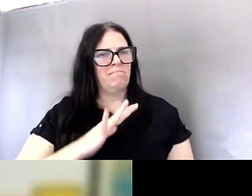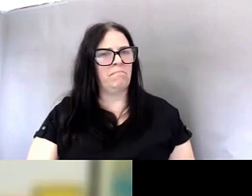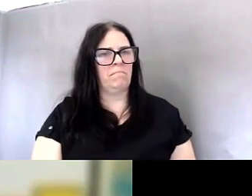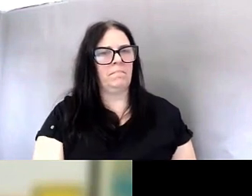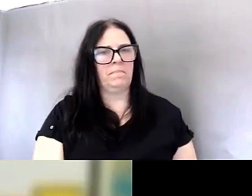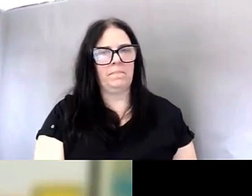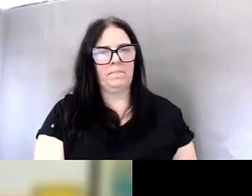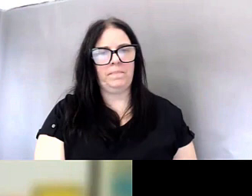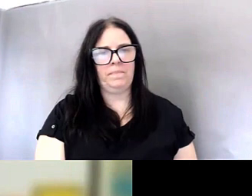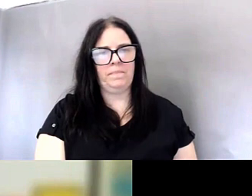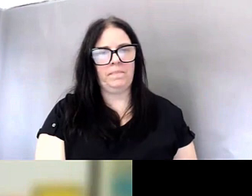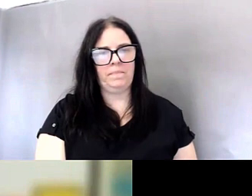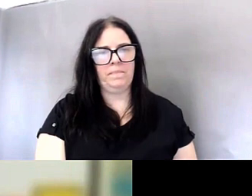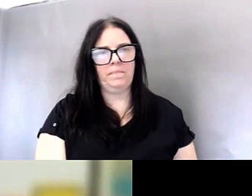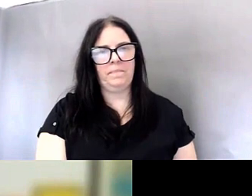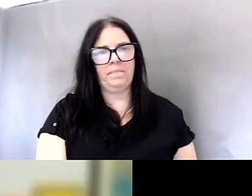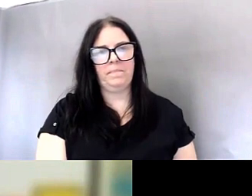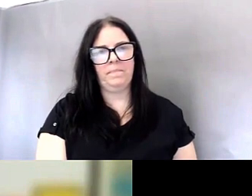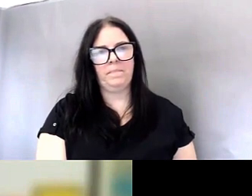Internet.